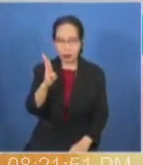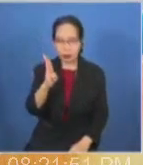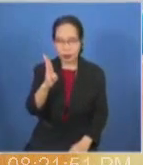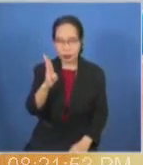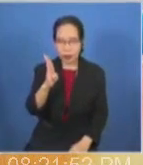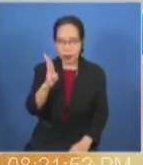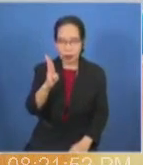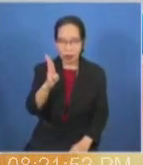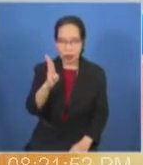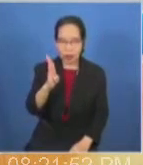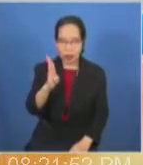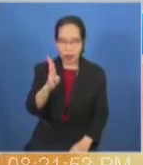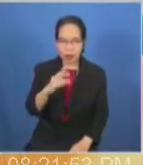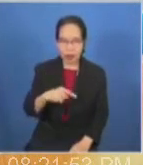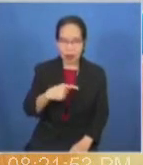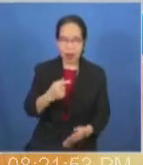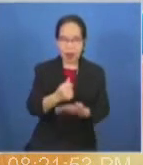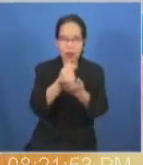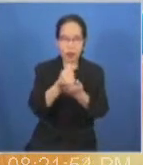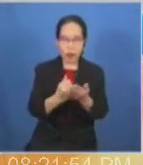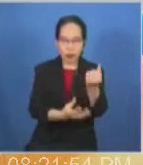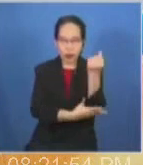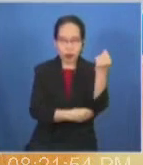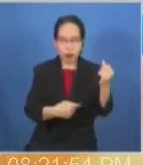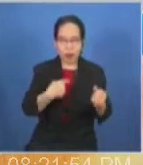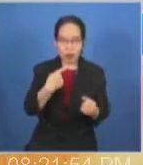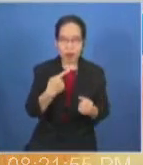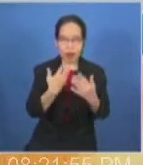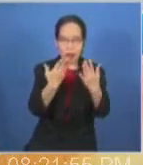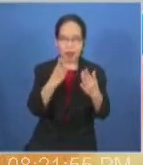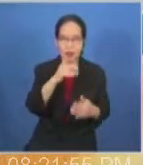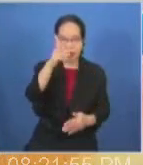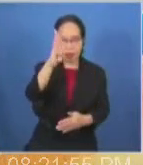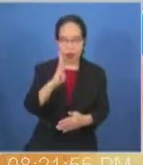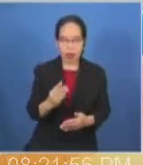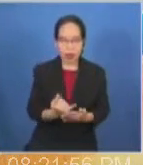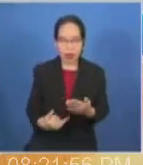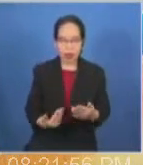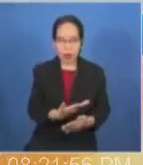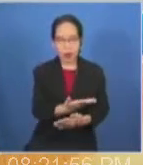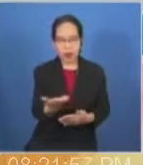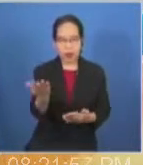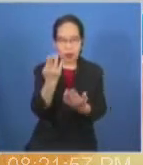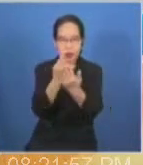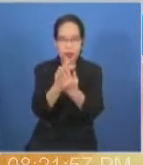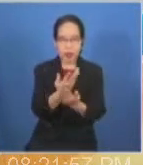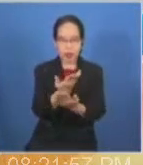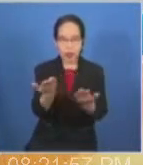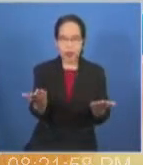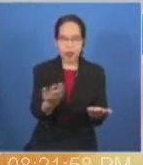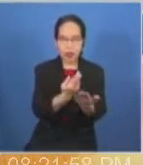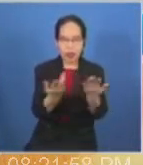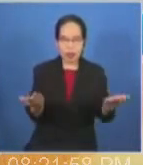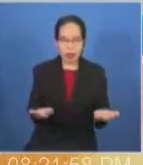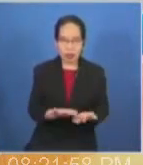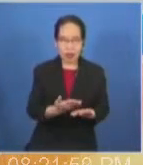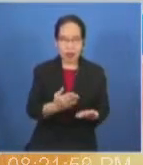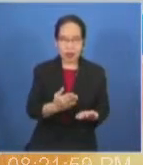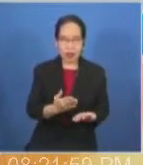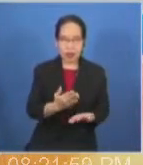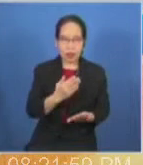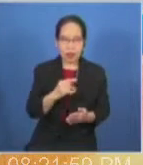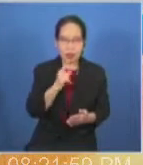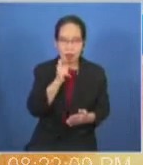we are able to proclaim the honor of God. That's why the one you helped said, "Thanks be to God. He used you as